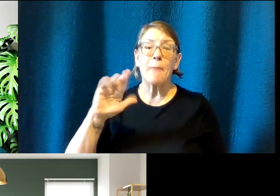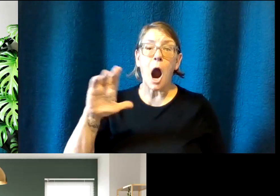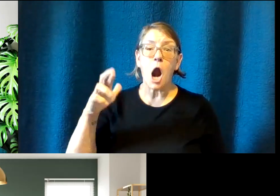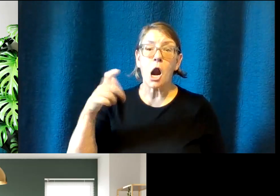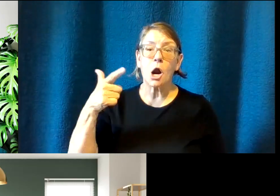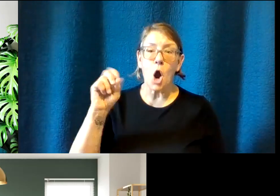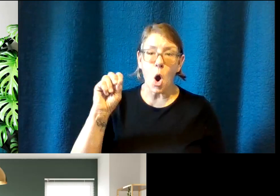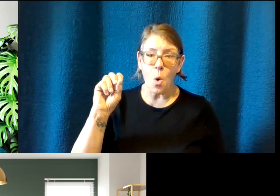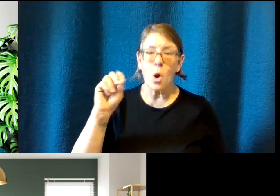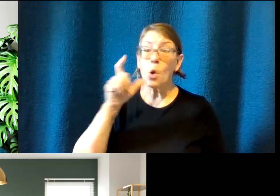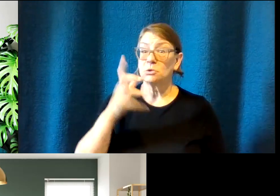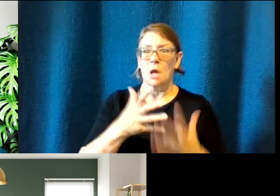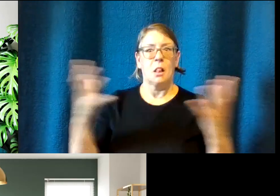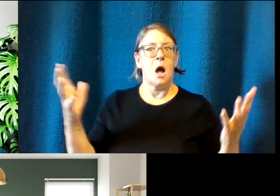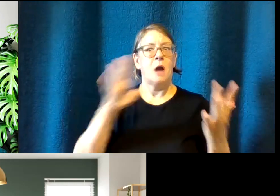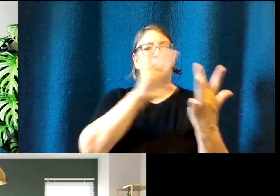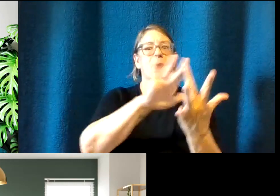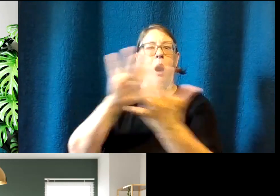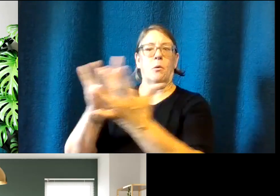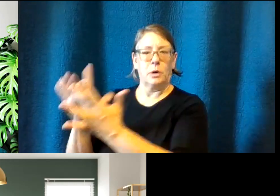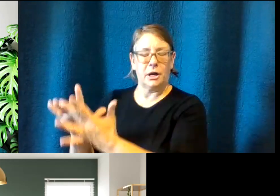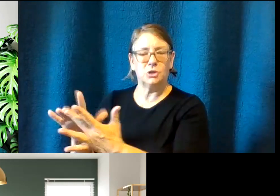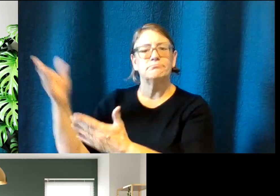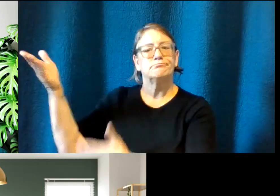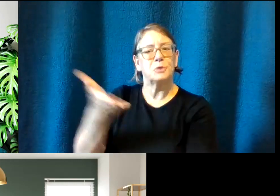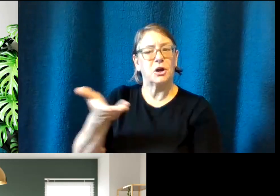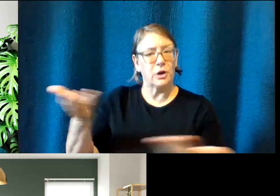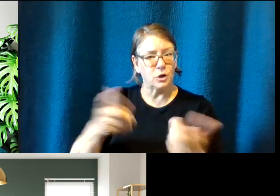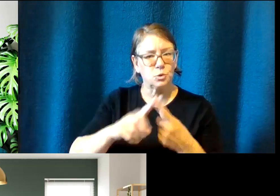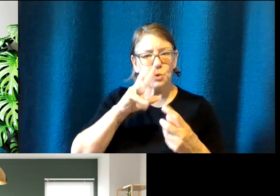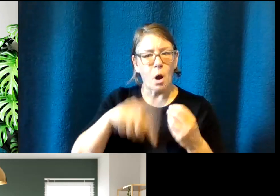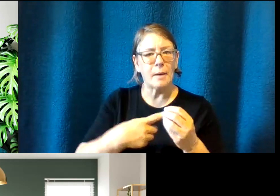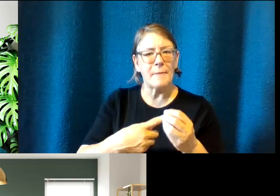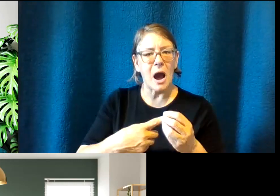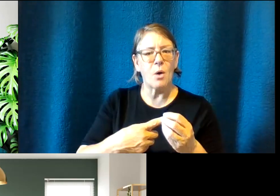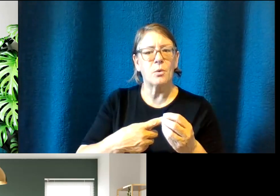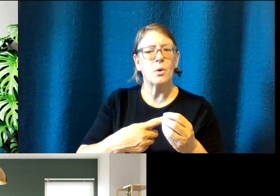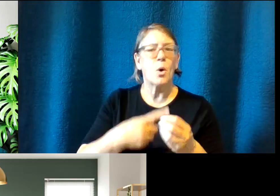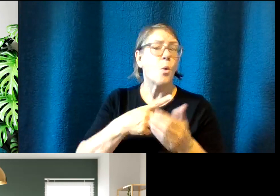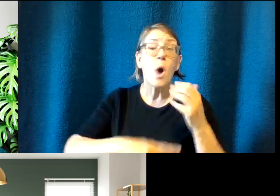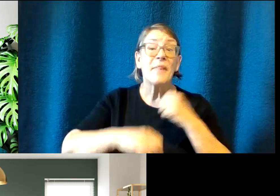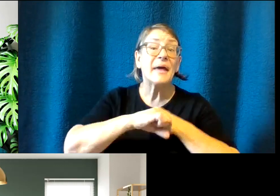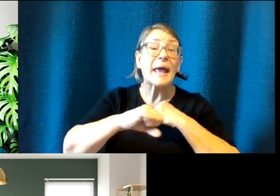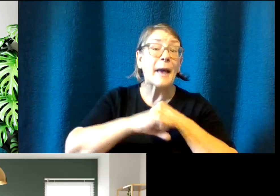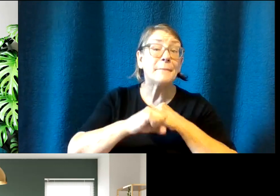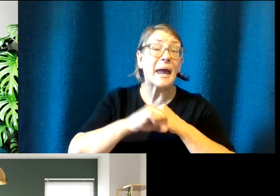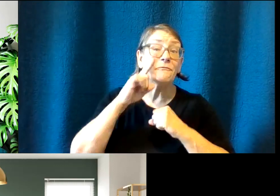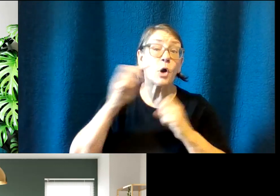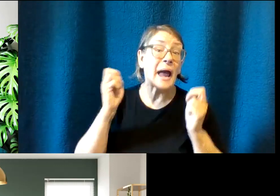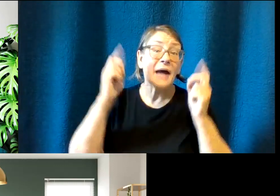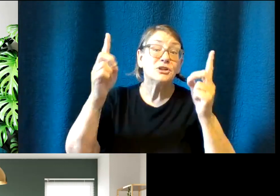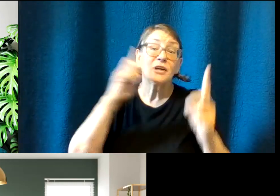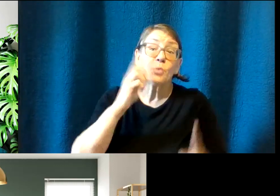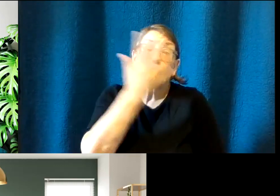and has done a lot of outreach, to talk about what a campaign would look like, and what that